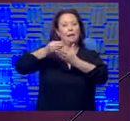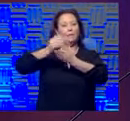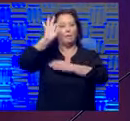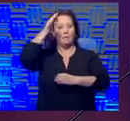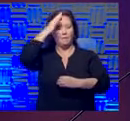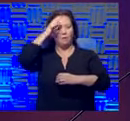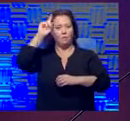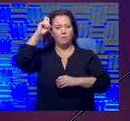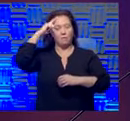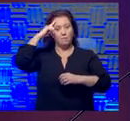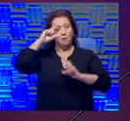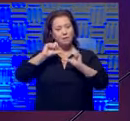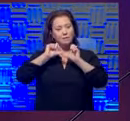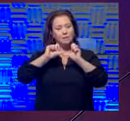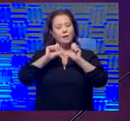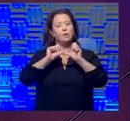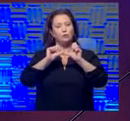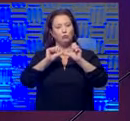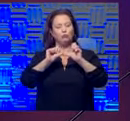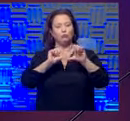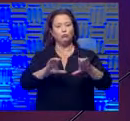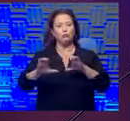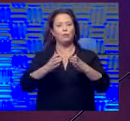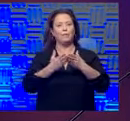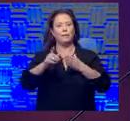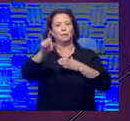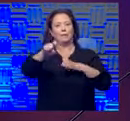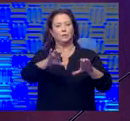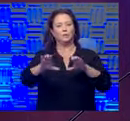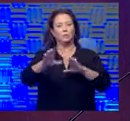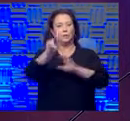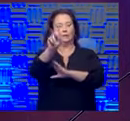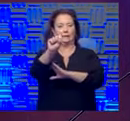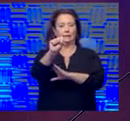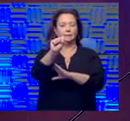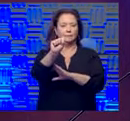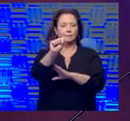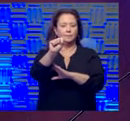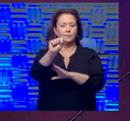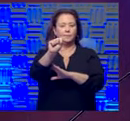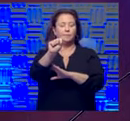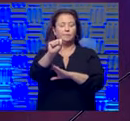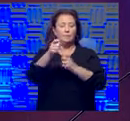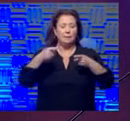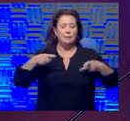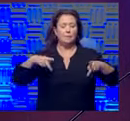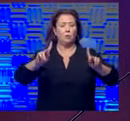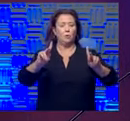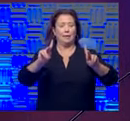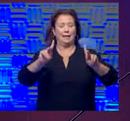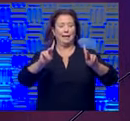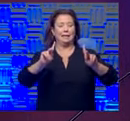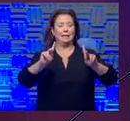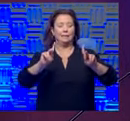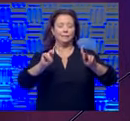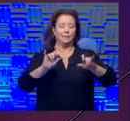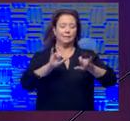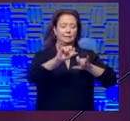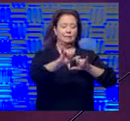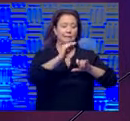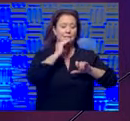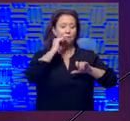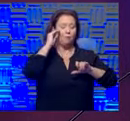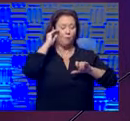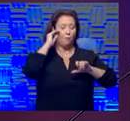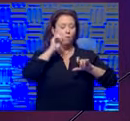strength to do the things we need to do around the state. But allowing the stay-at-home and